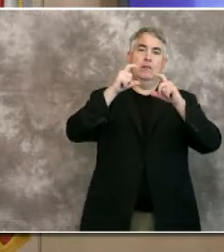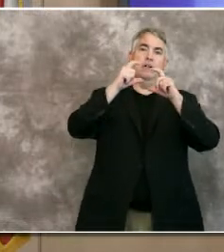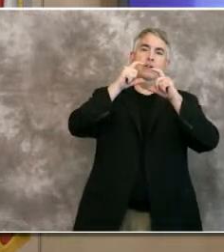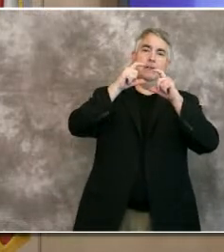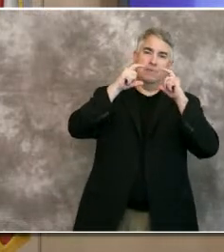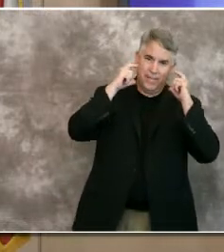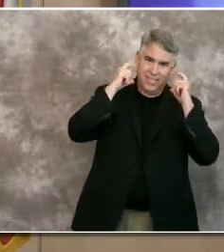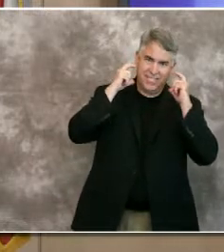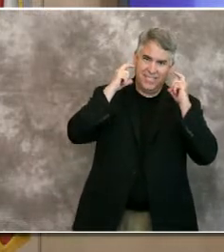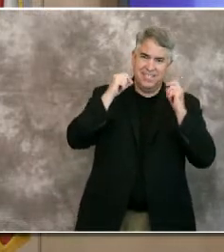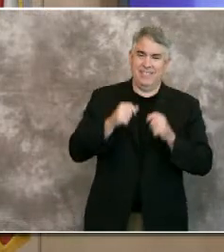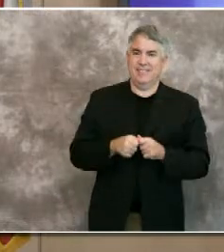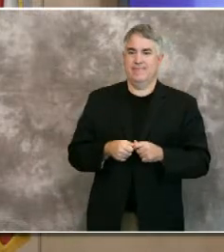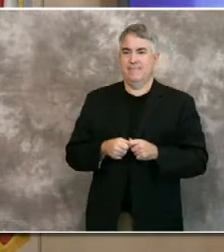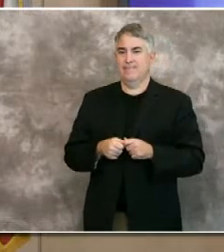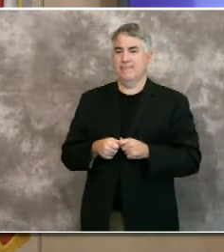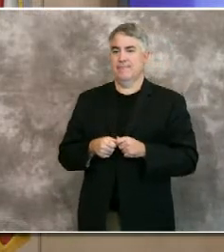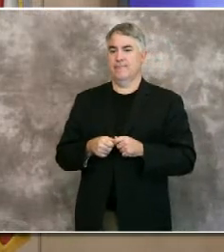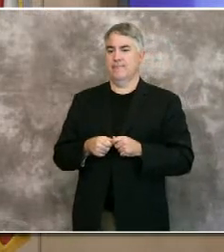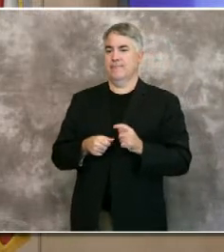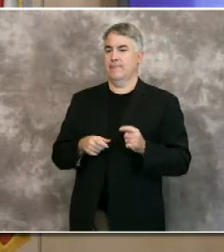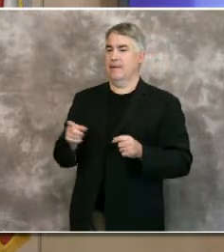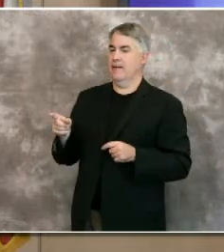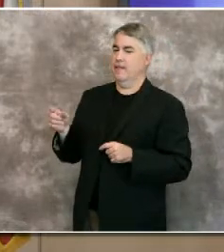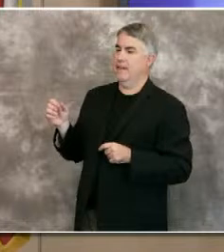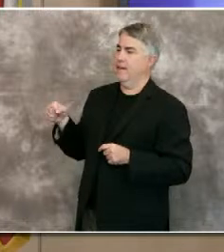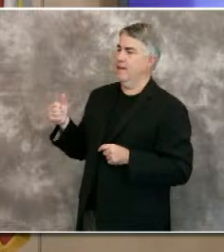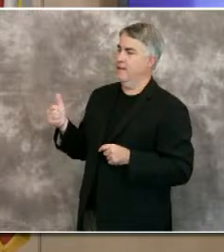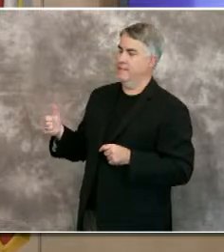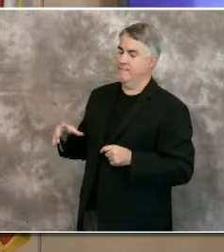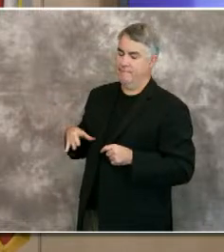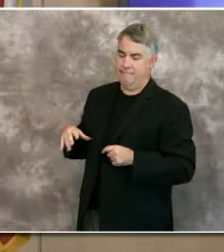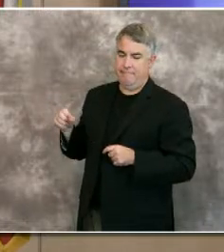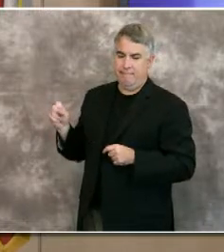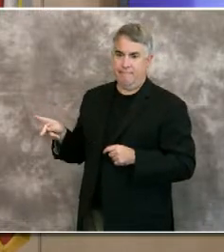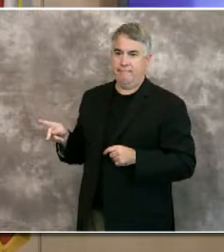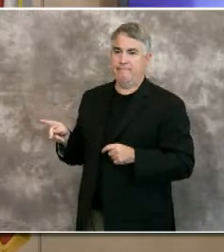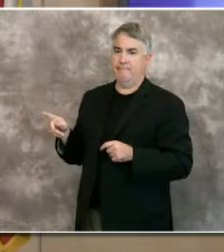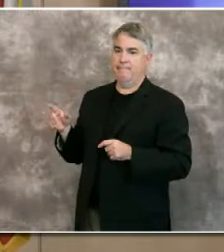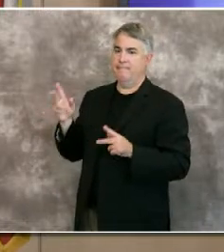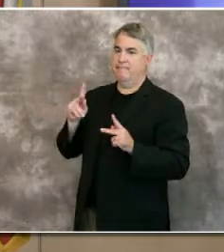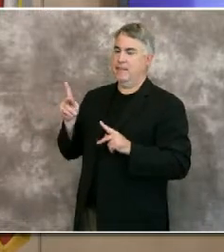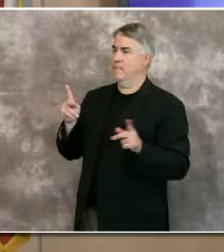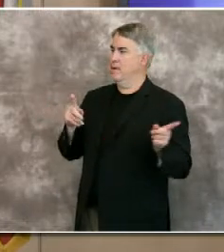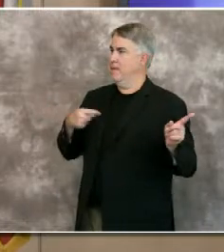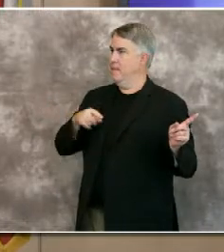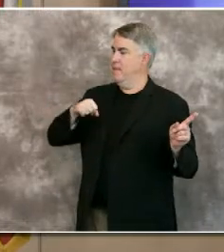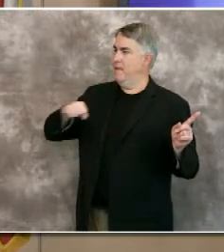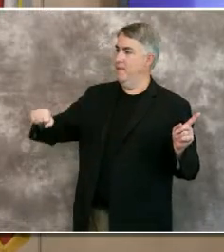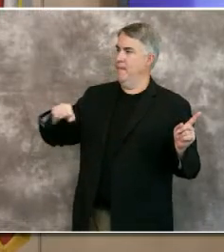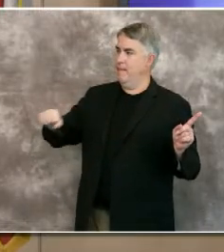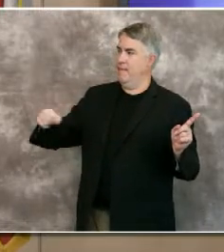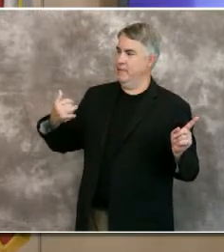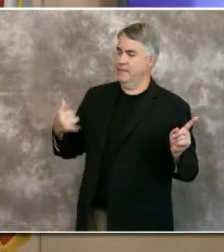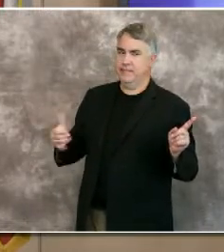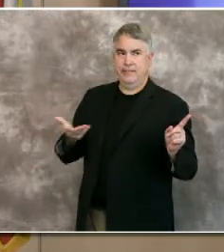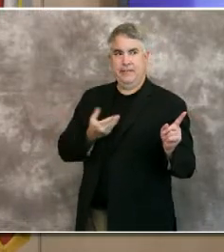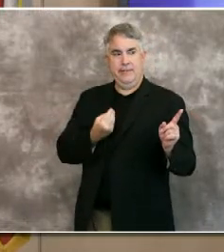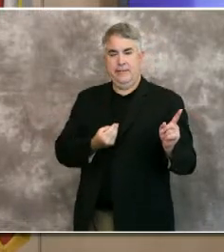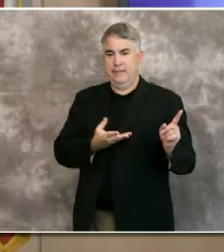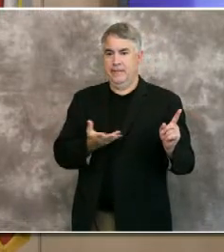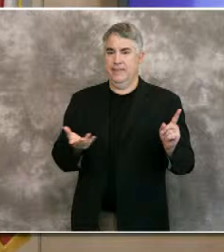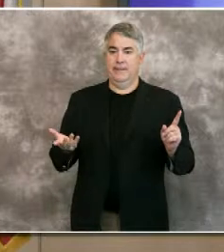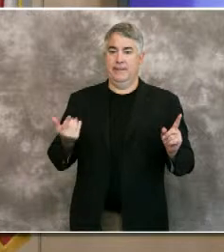Thank you. That sounds good, but I know there are people who are pushing back against it. They don't believe in the efficacy of the face